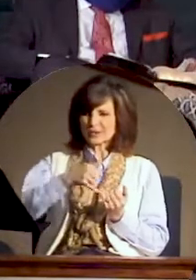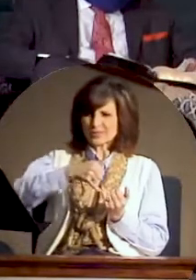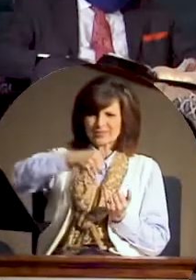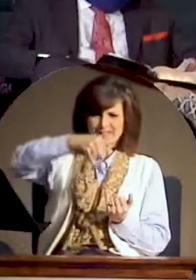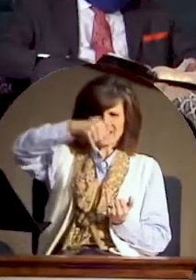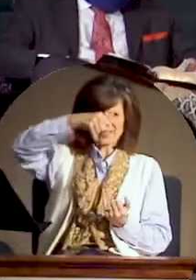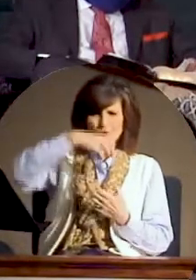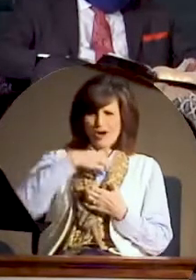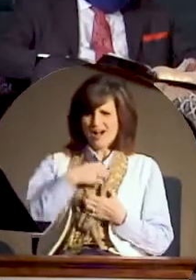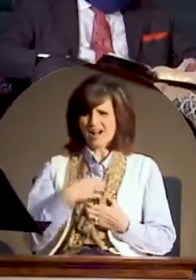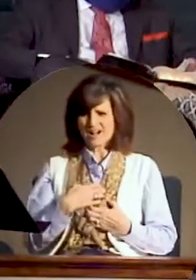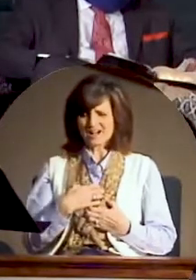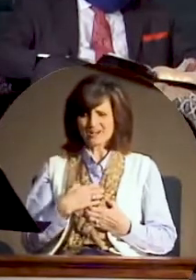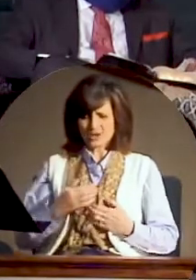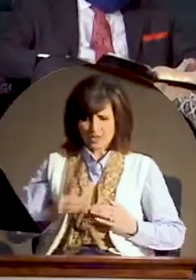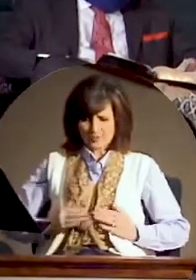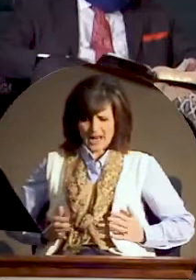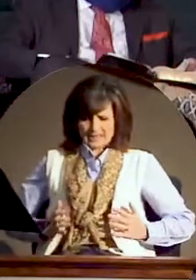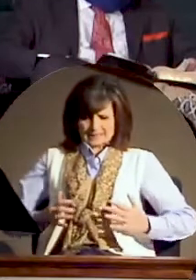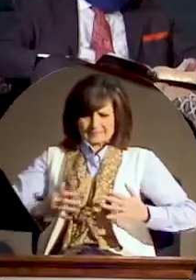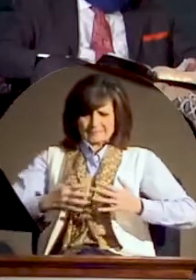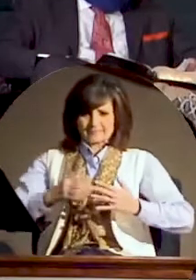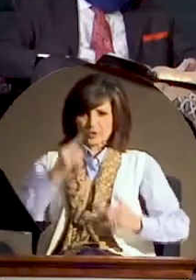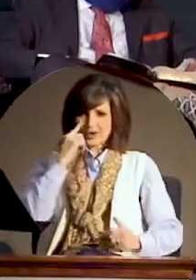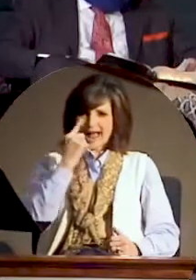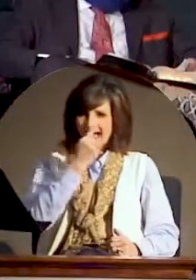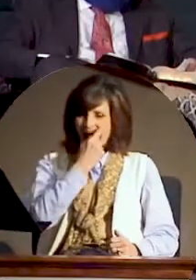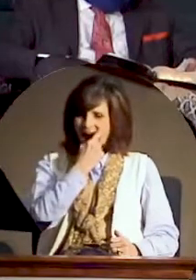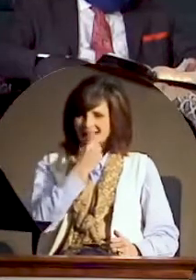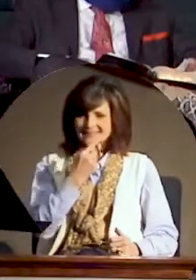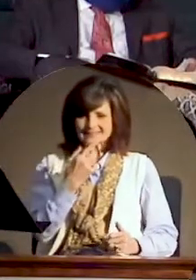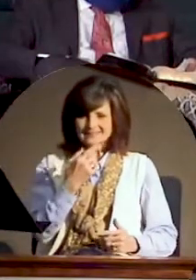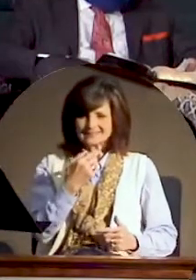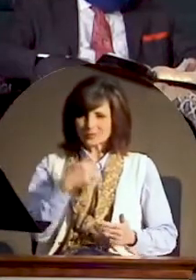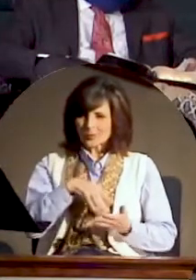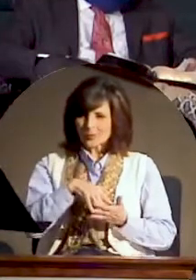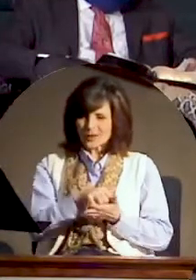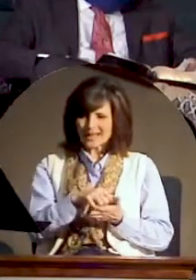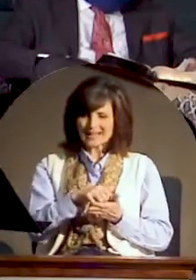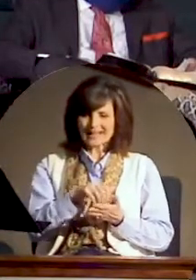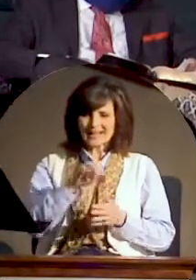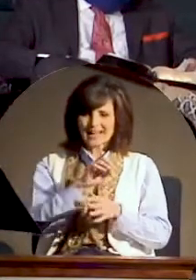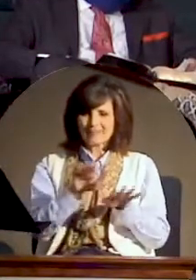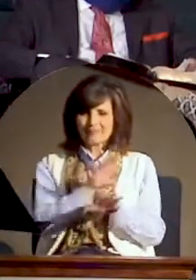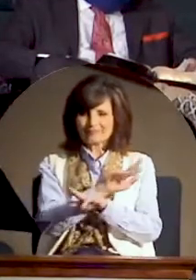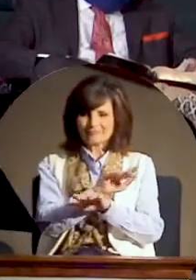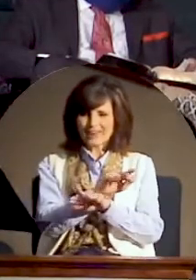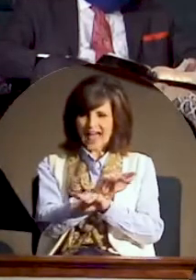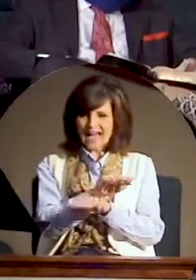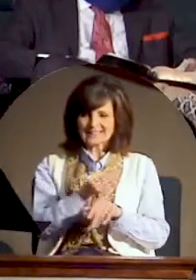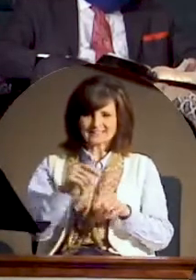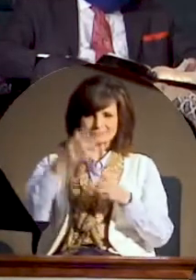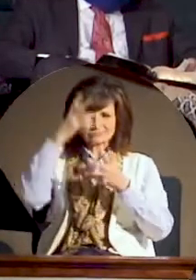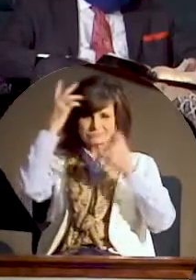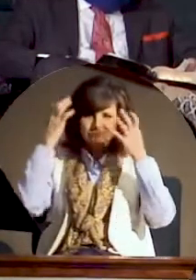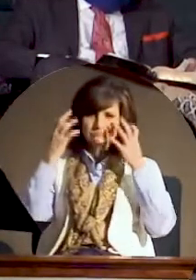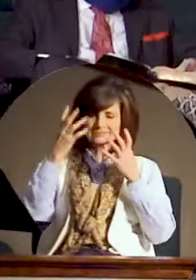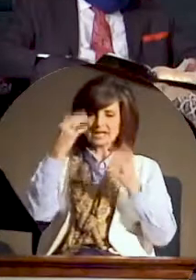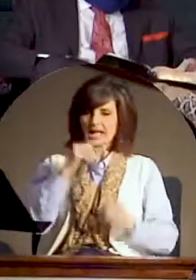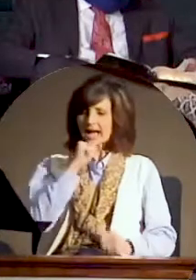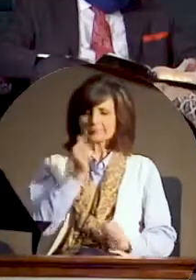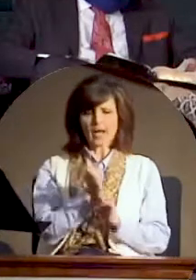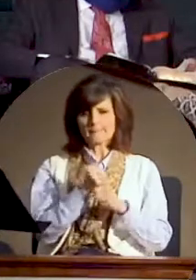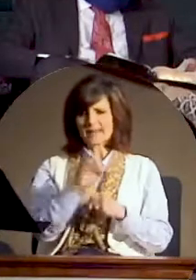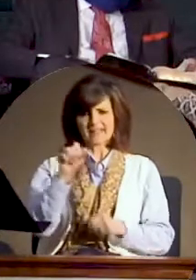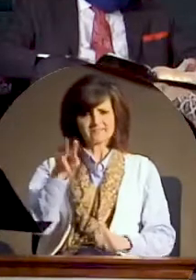they're hungry, and their little bellies are pooched out, and their eyes are set. Many times they have flies crawling on their head. And I'm not making light or fun